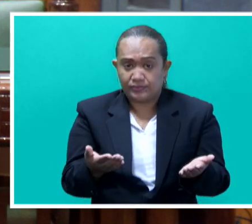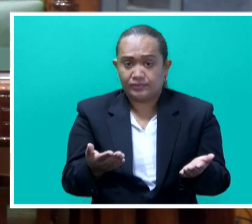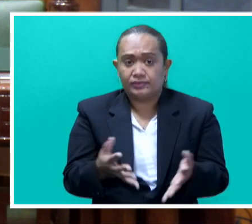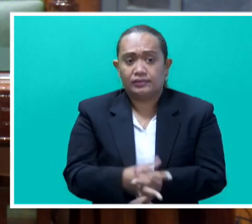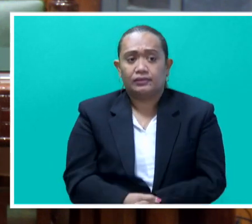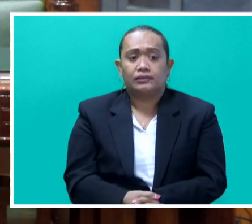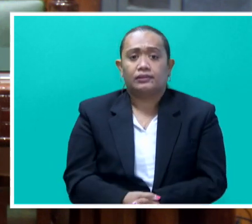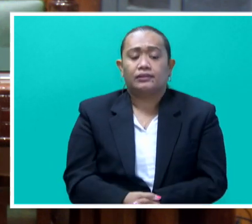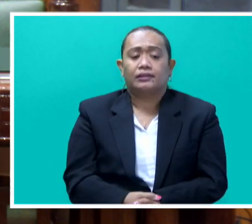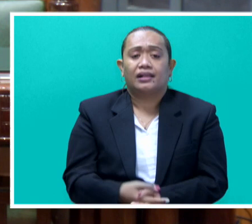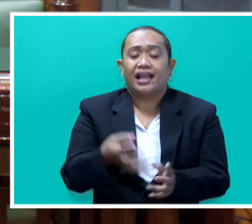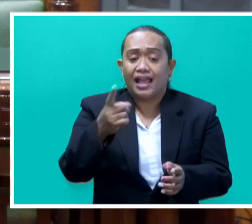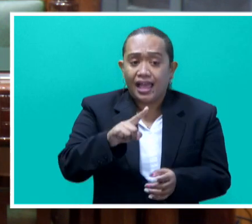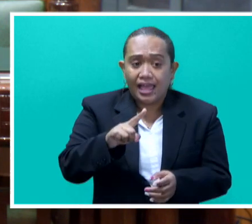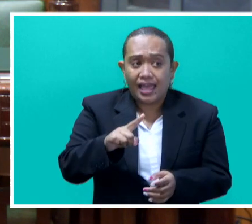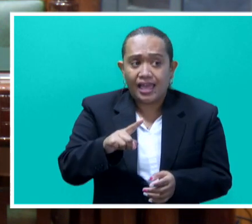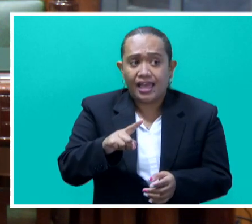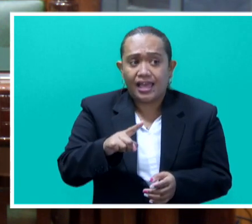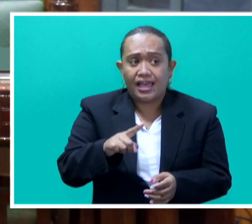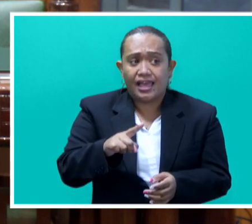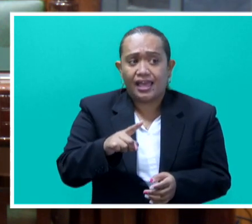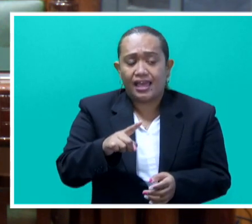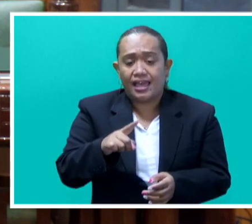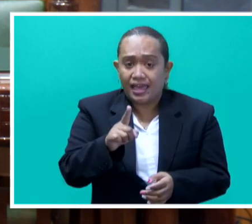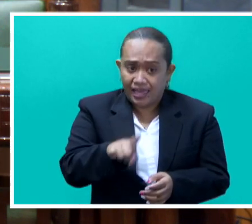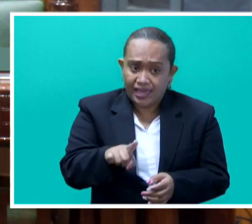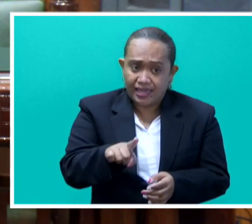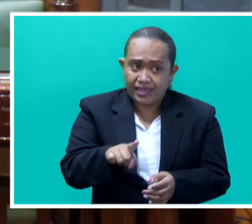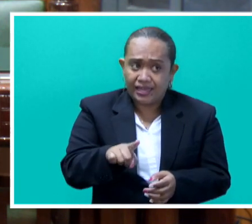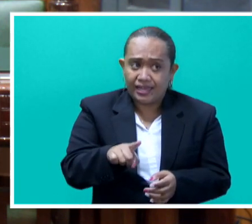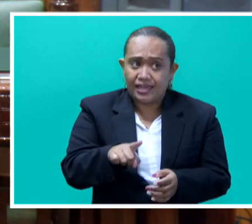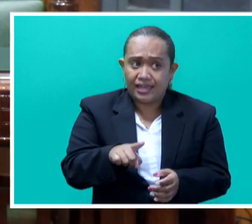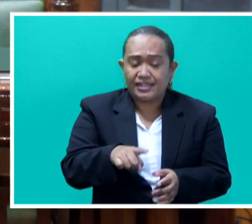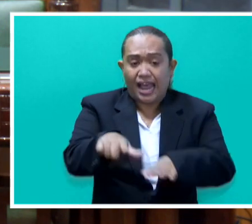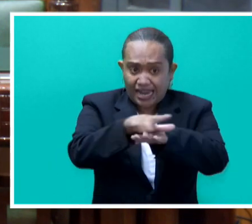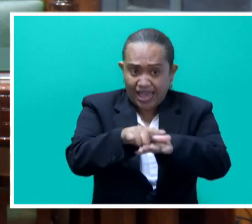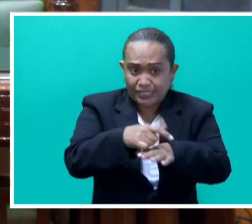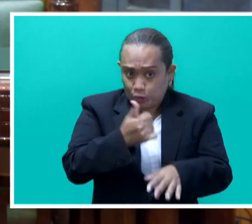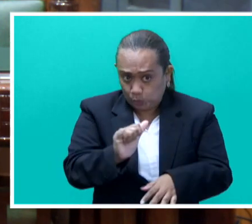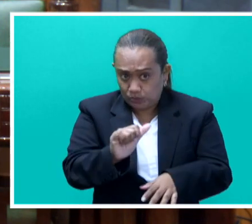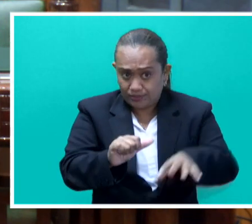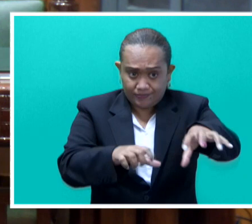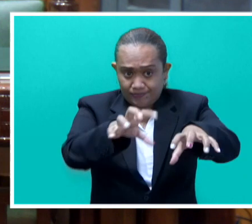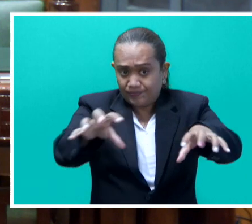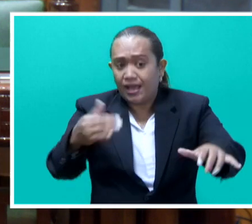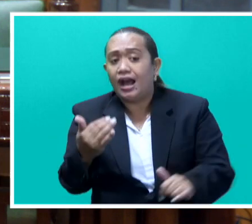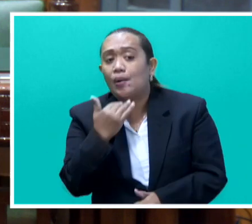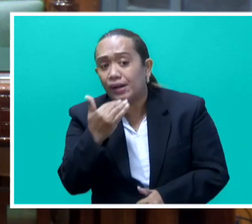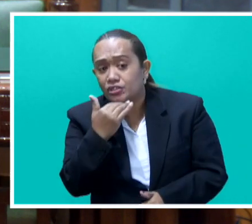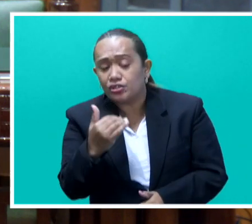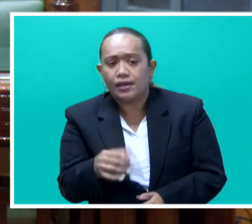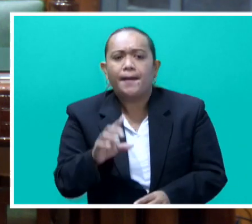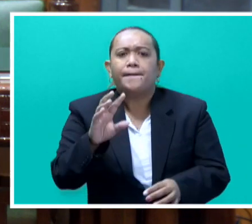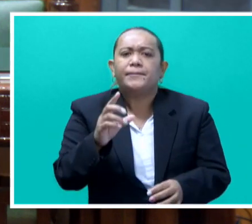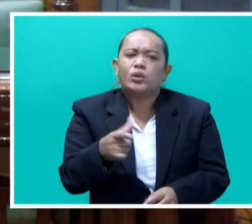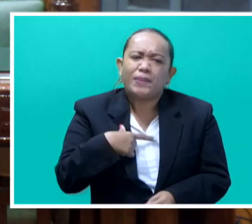and the plot ratio, in other words, how much of land can be used for development, such applications end up